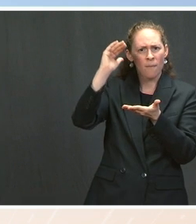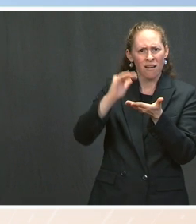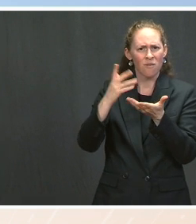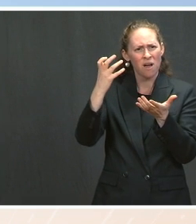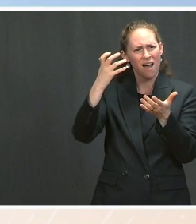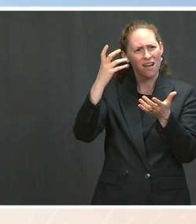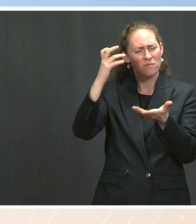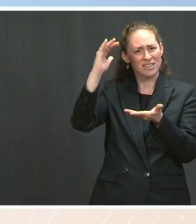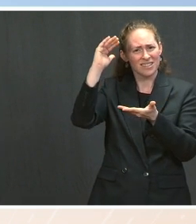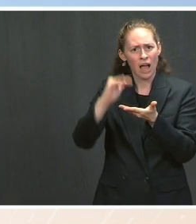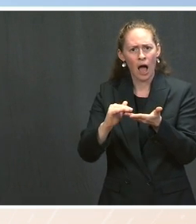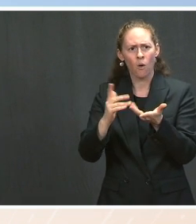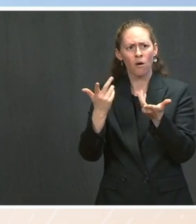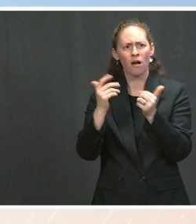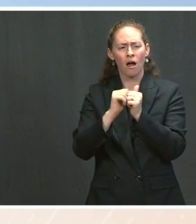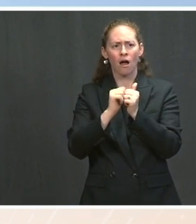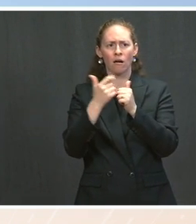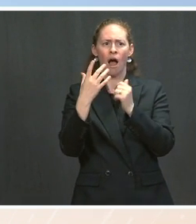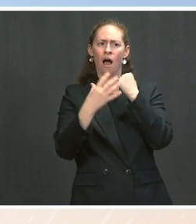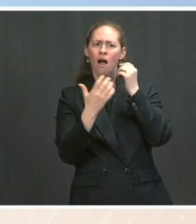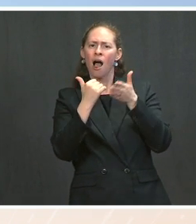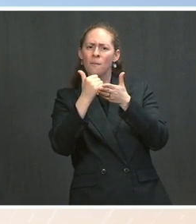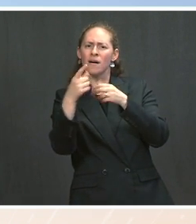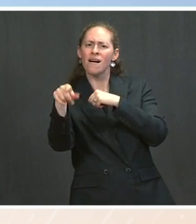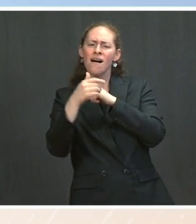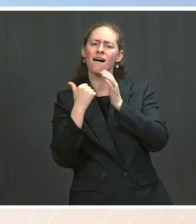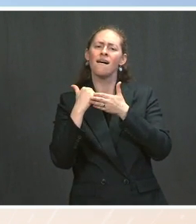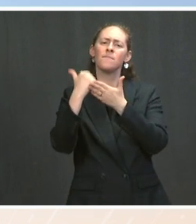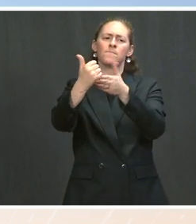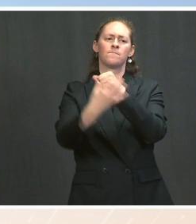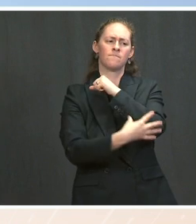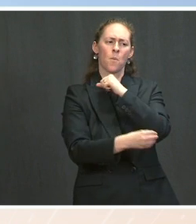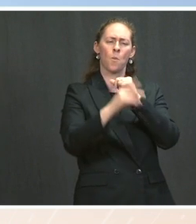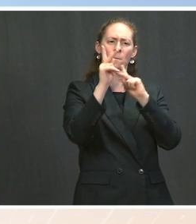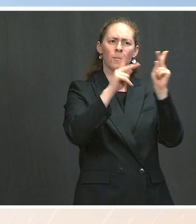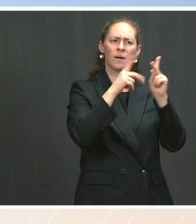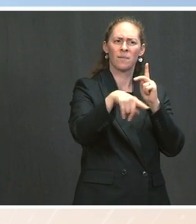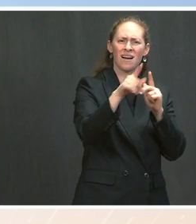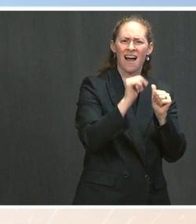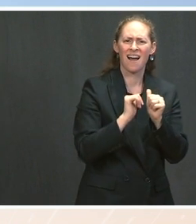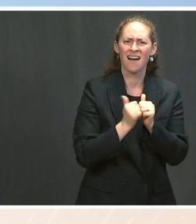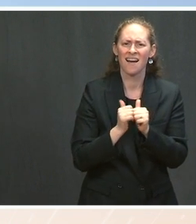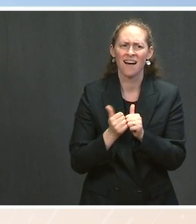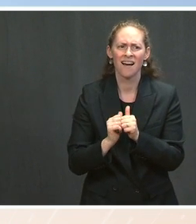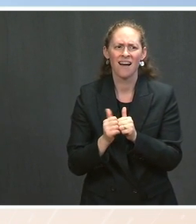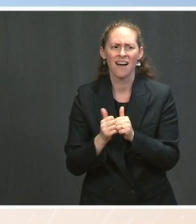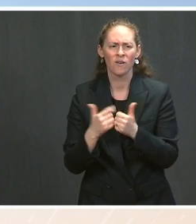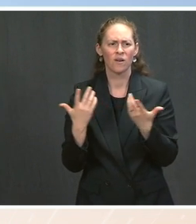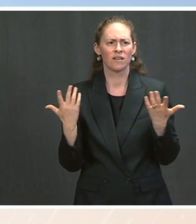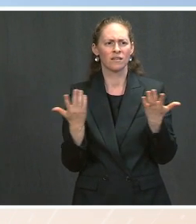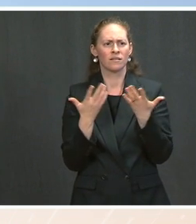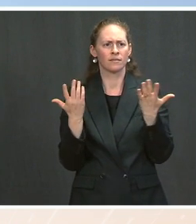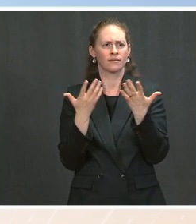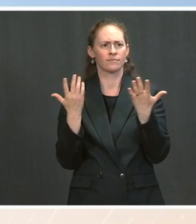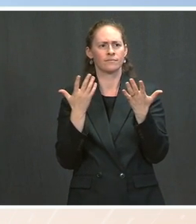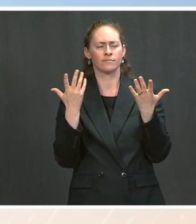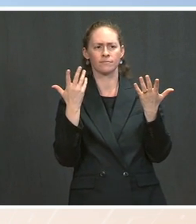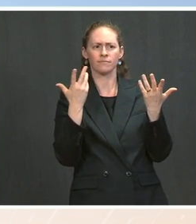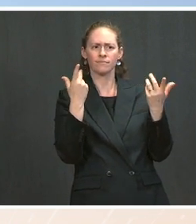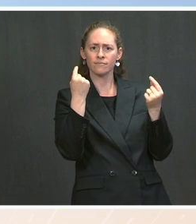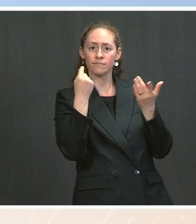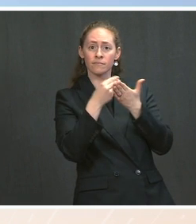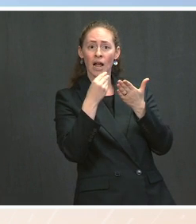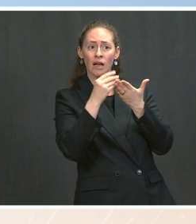help impoverished people? Otherwise, the money that's going to them in the form of the rescue plan and the other money is really money going back out the door to pay for higher gas, isn't